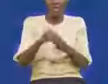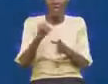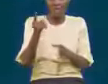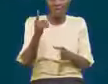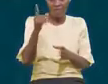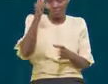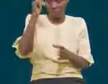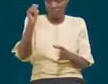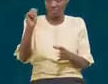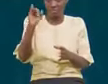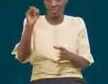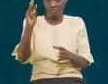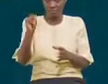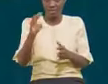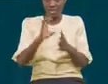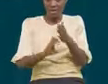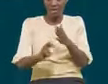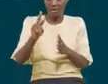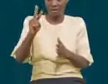Nuyi kpɔ Timoteo gbãtɔ ta vea.